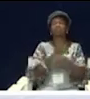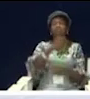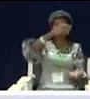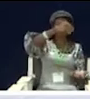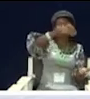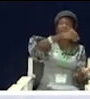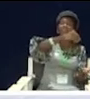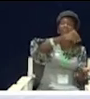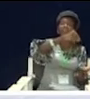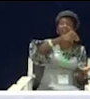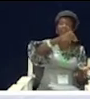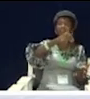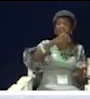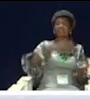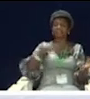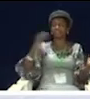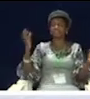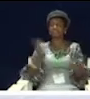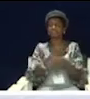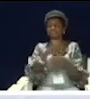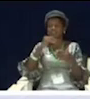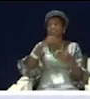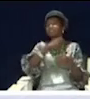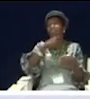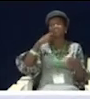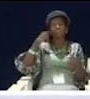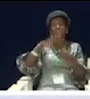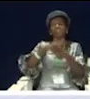gari and I got tinko